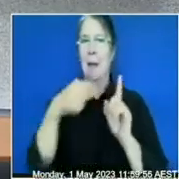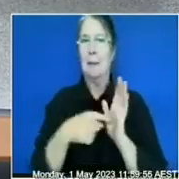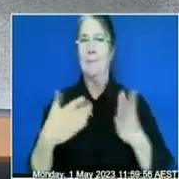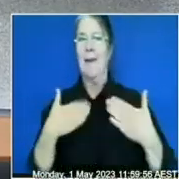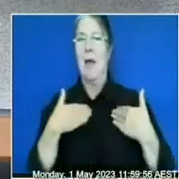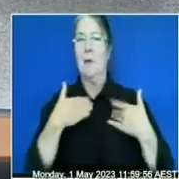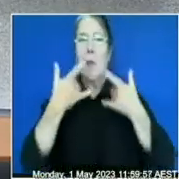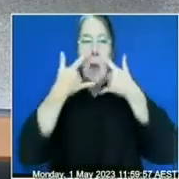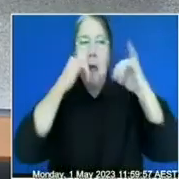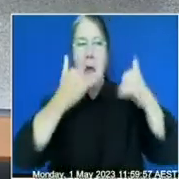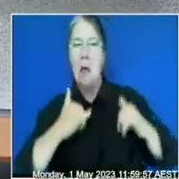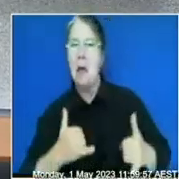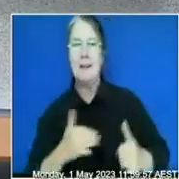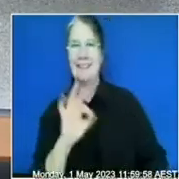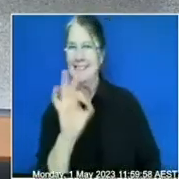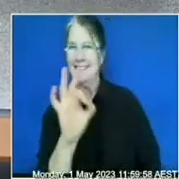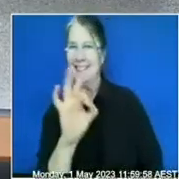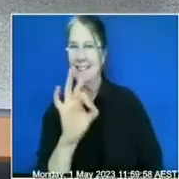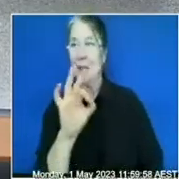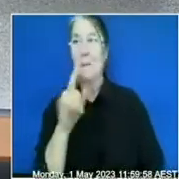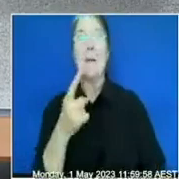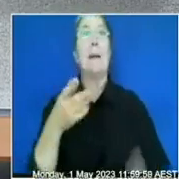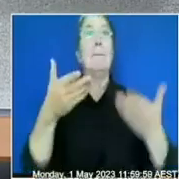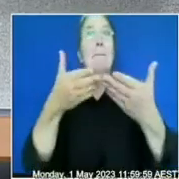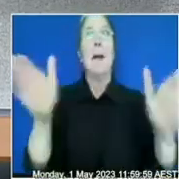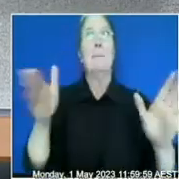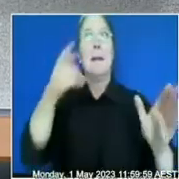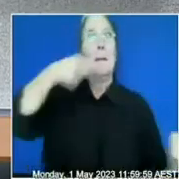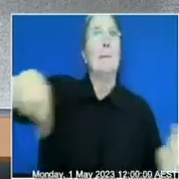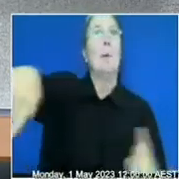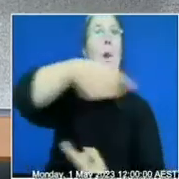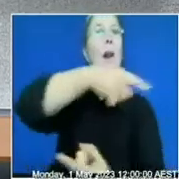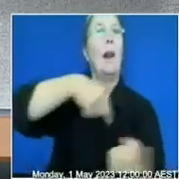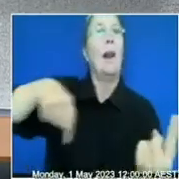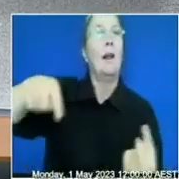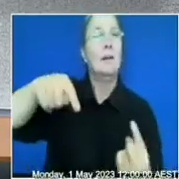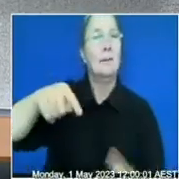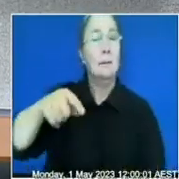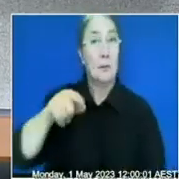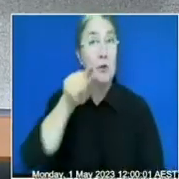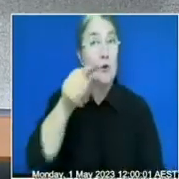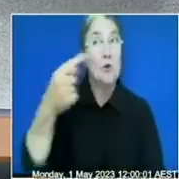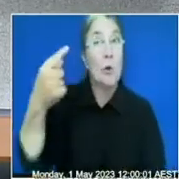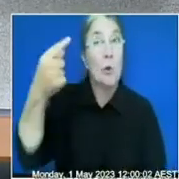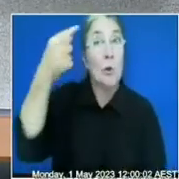becoming fully effective to say it isn't working?